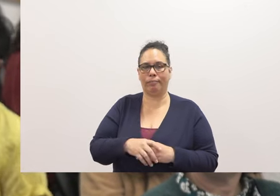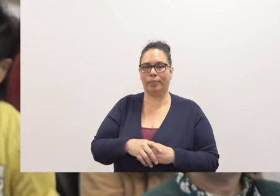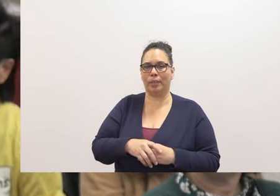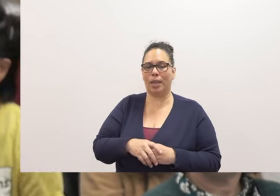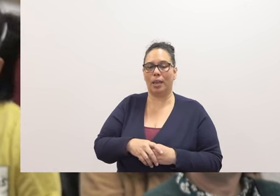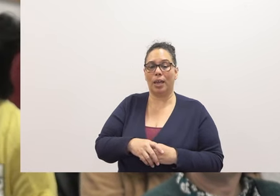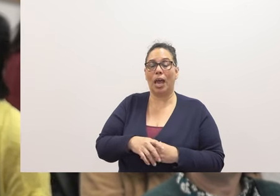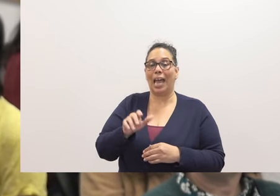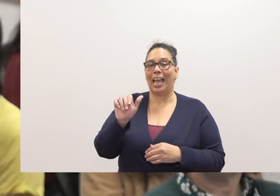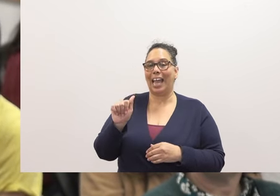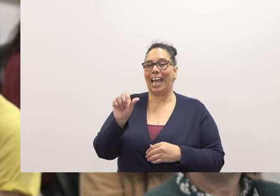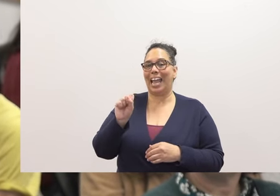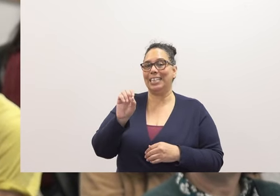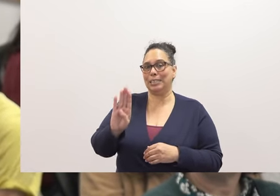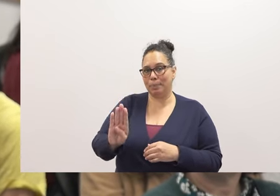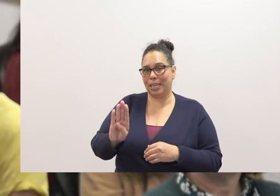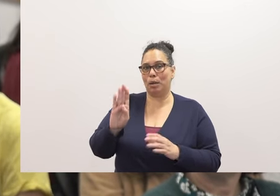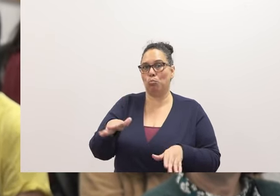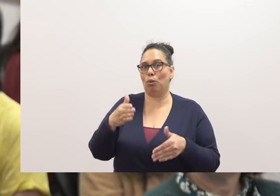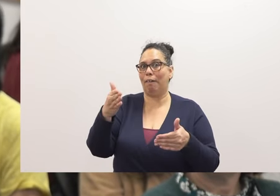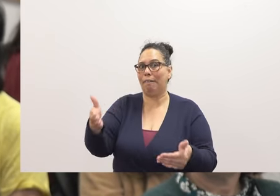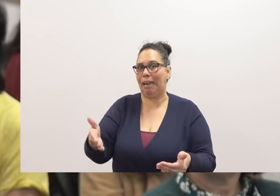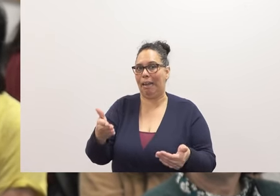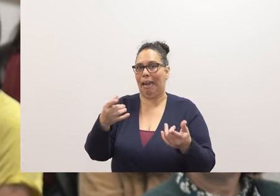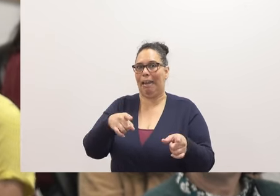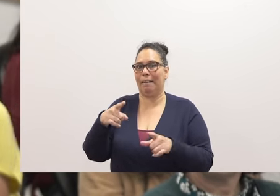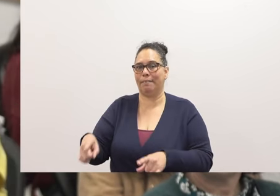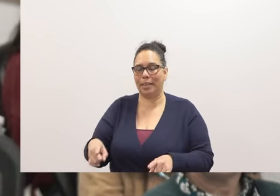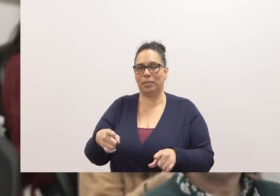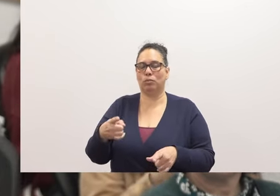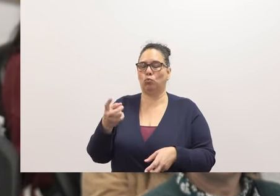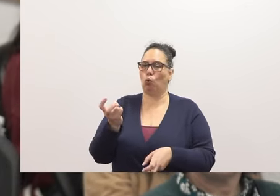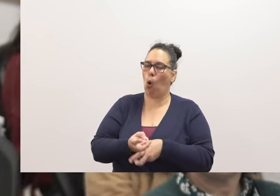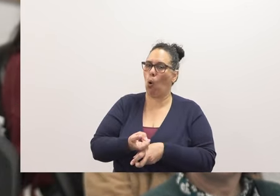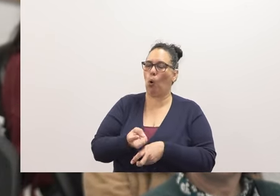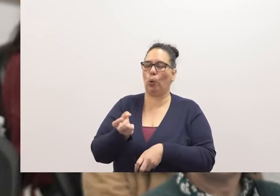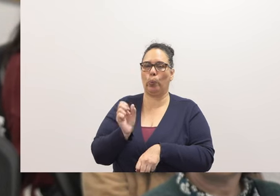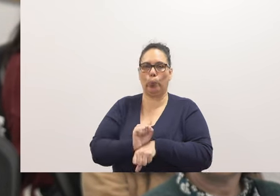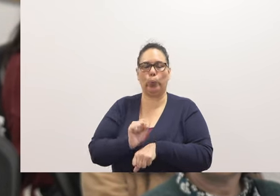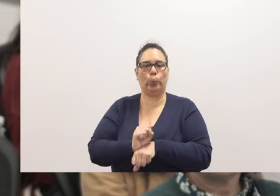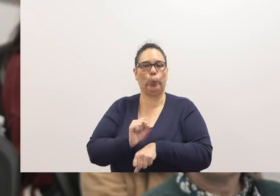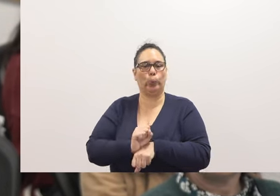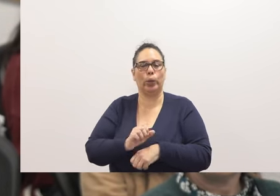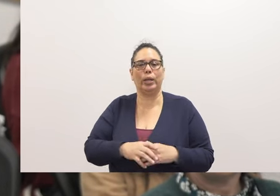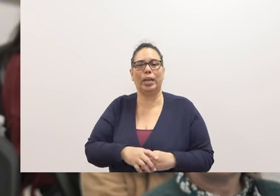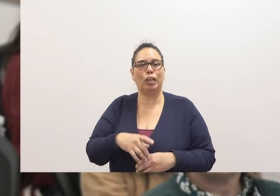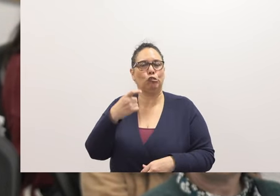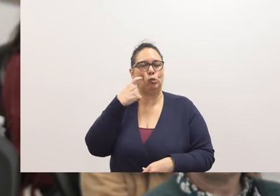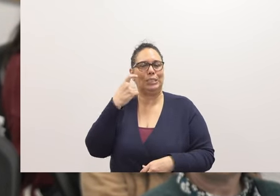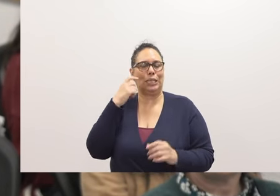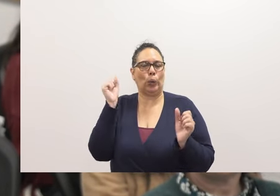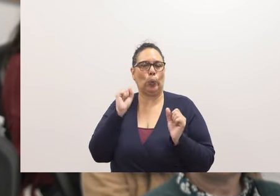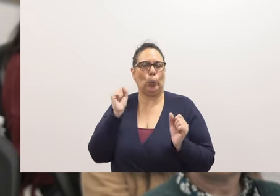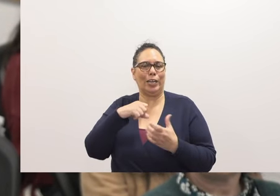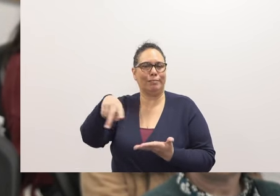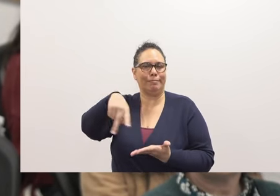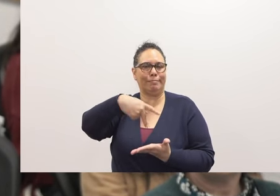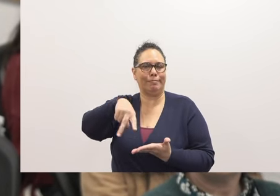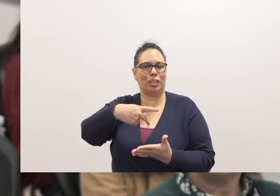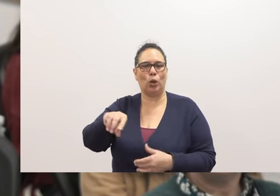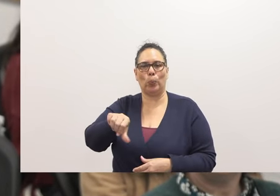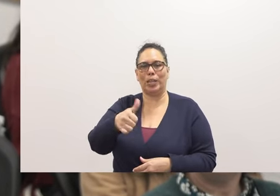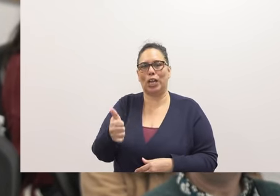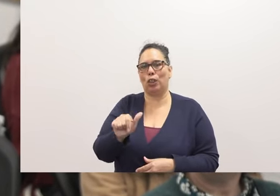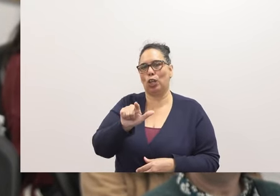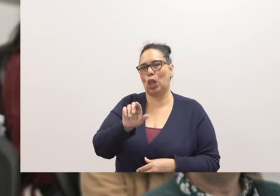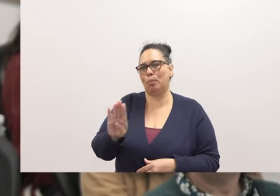working hard to provide events that create engagement for our school. We recently had our winter formal with other Long Beach schools in San Pedro,